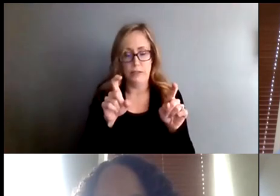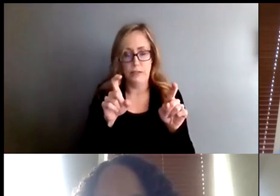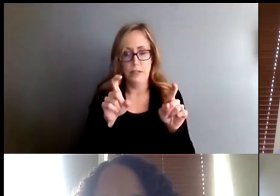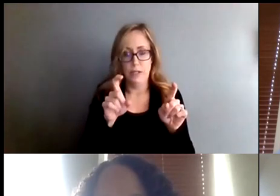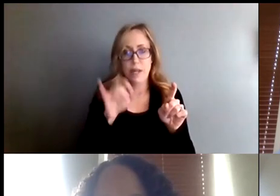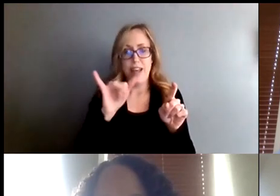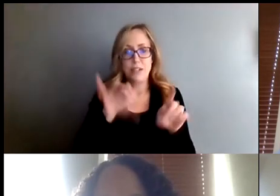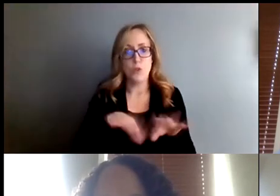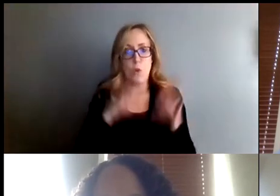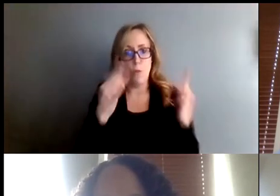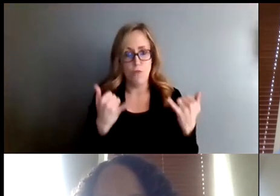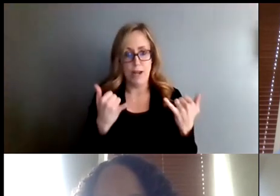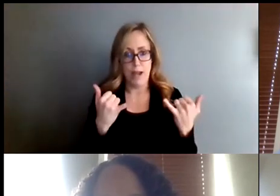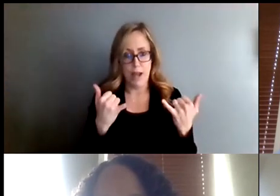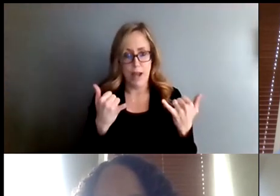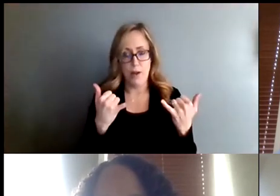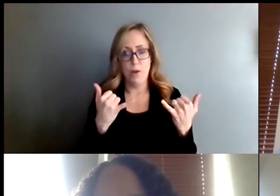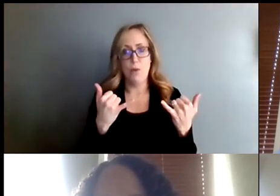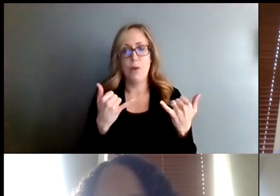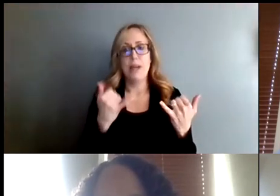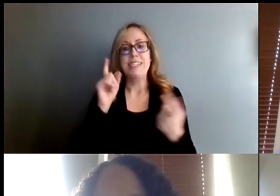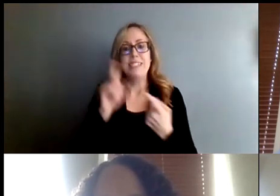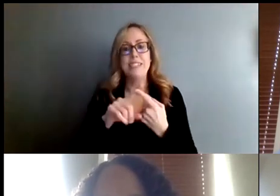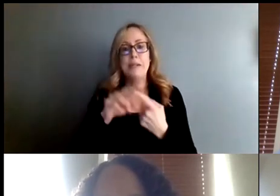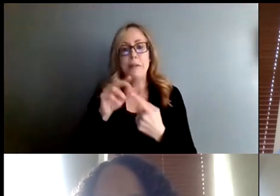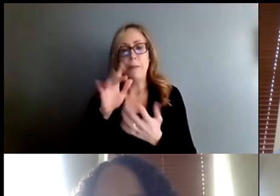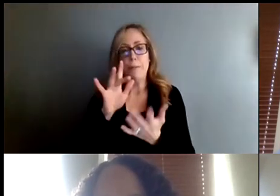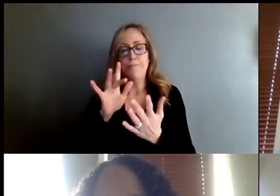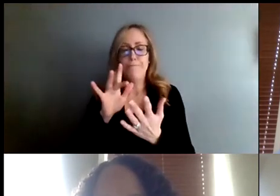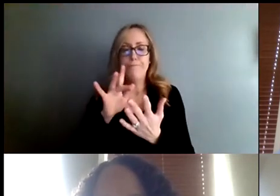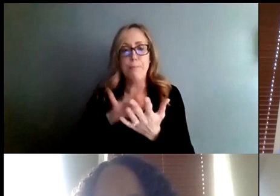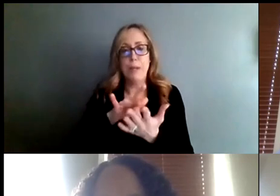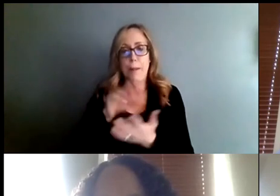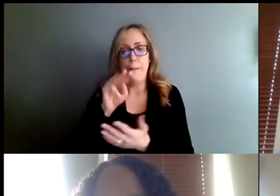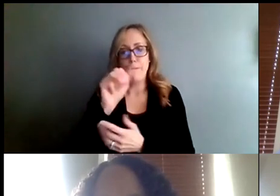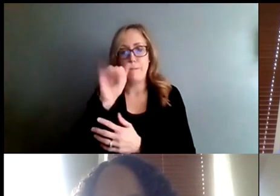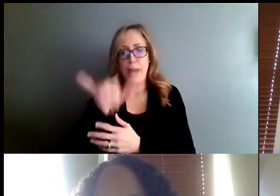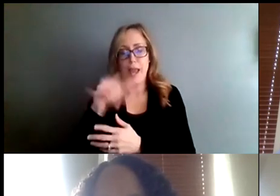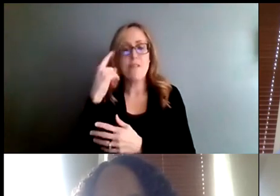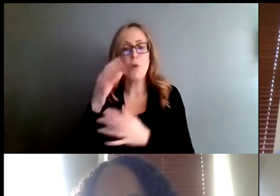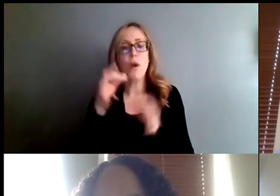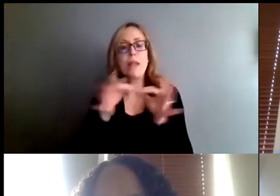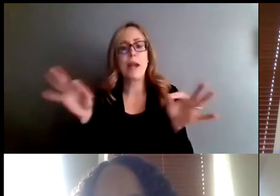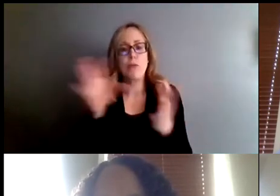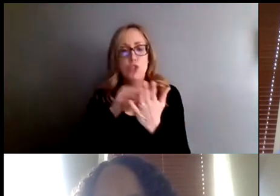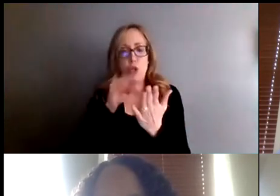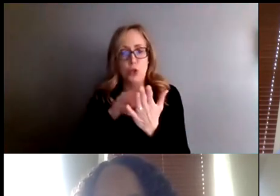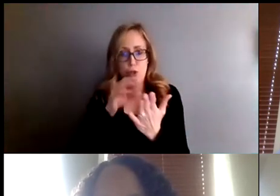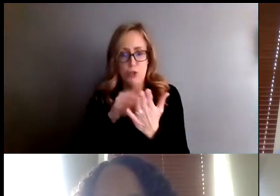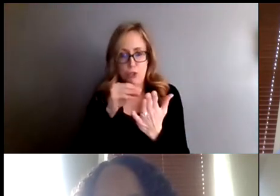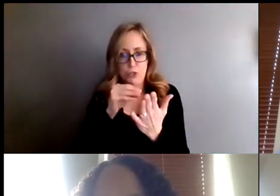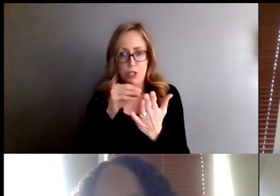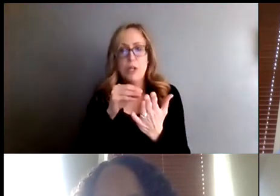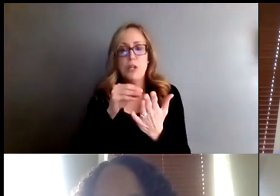open now through mid-May for our language learners or our families, our students that have